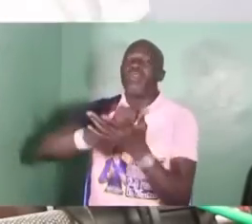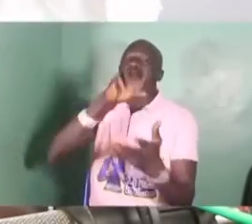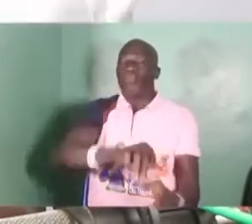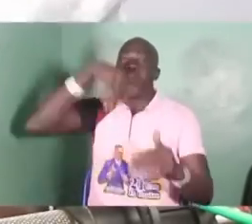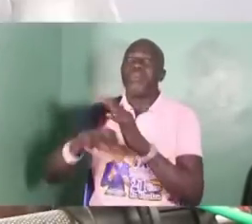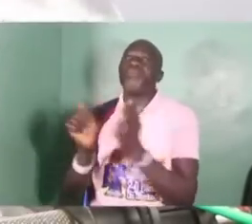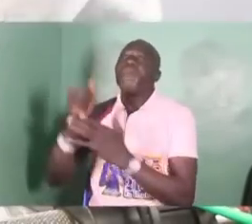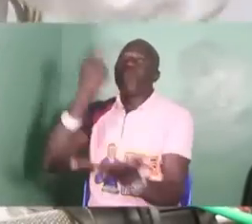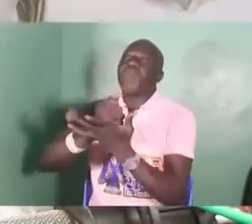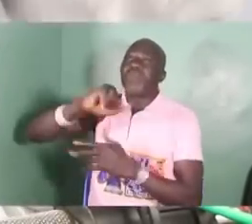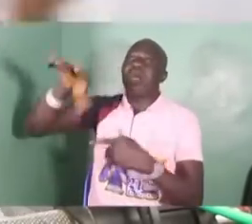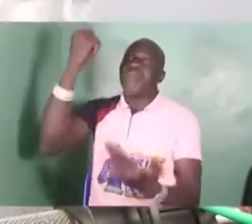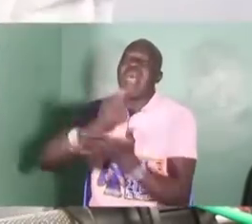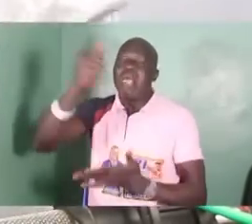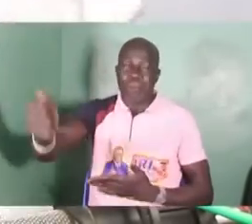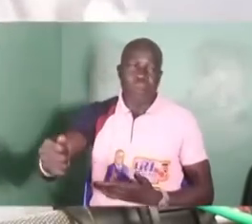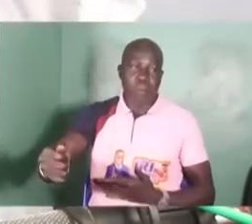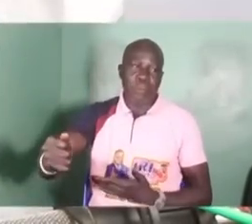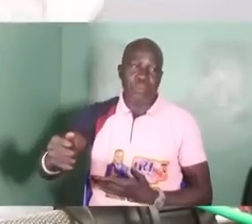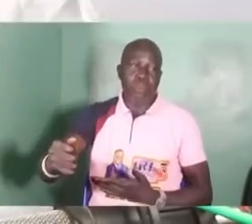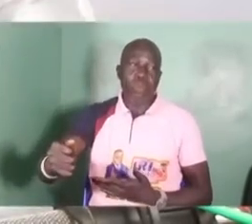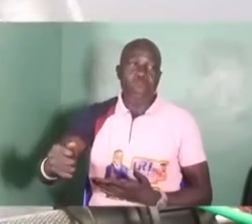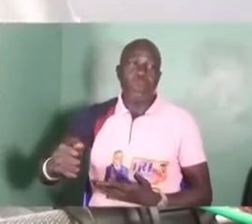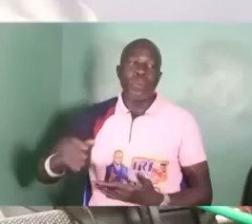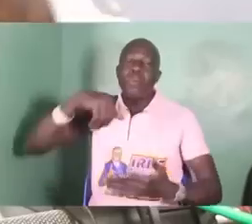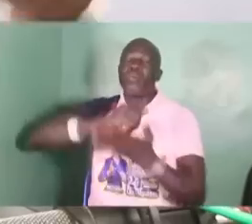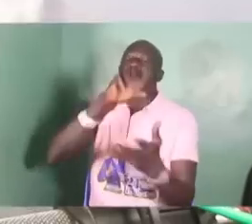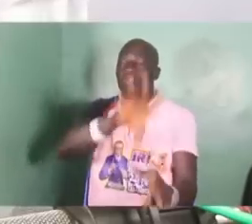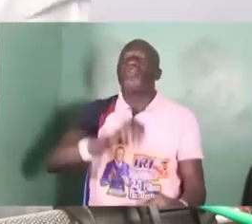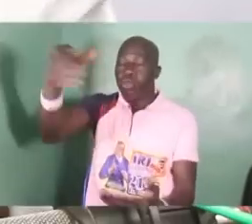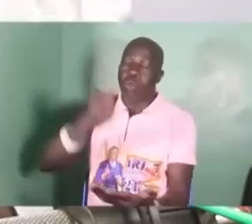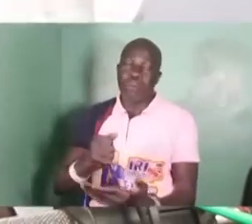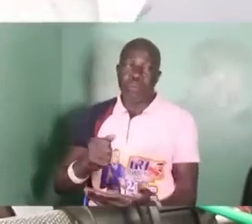Somebody said that. How can we use the candle? I'll not answer your letter.